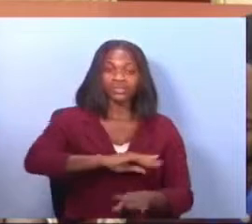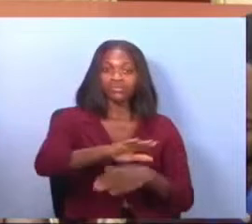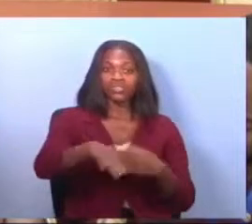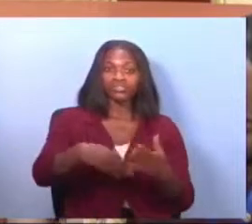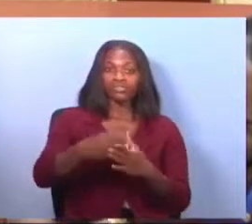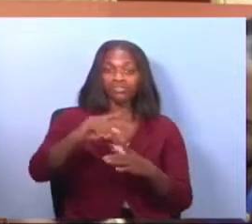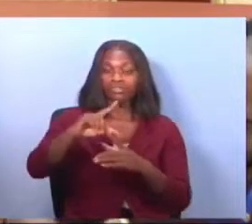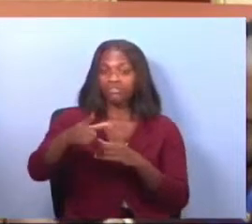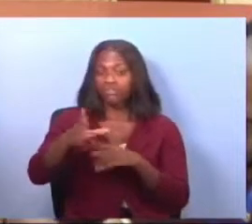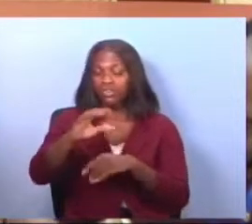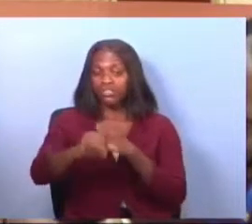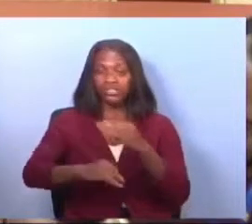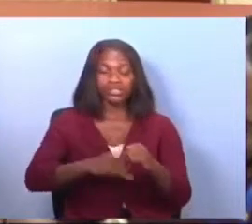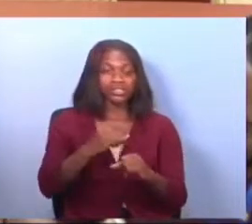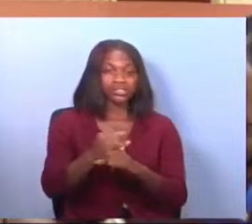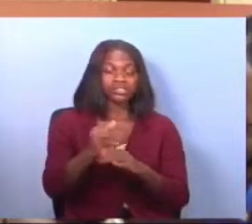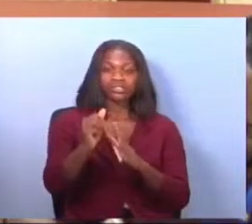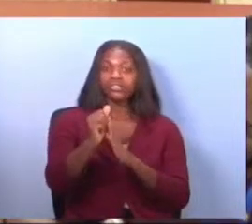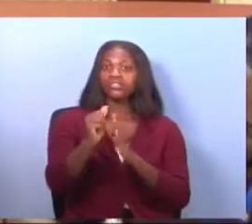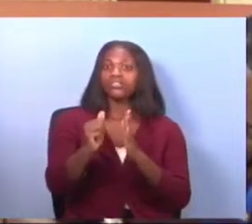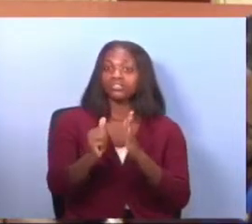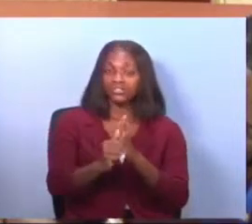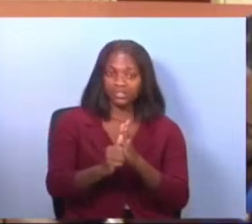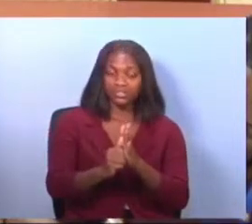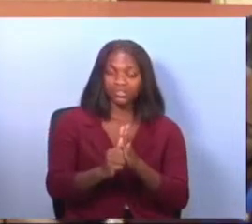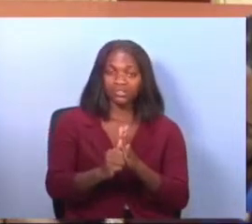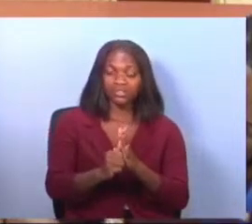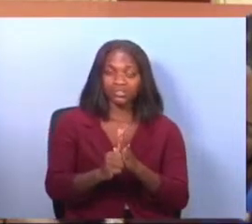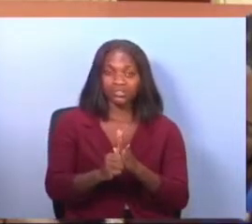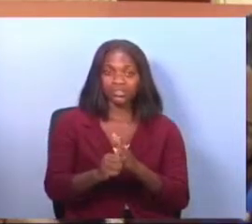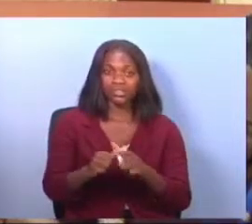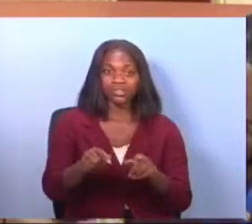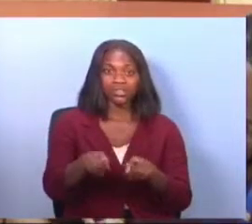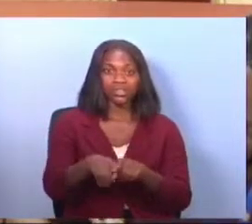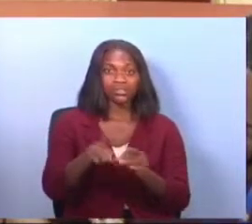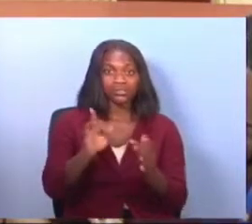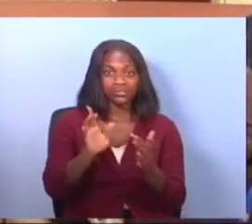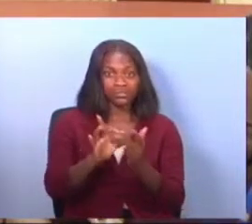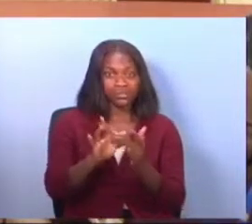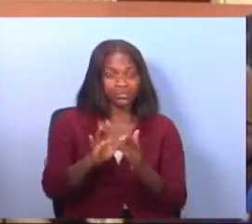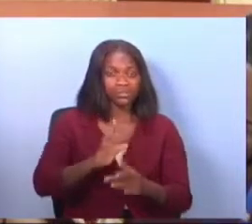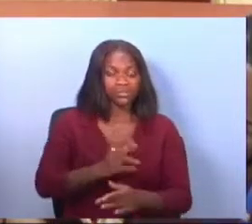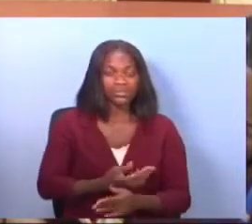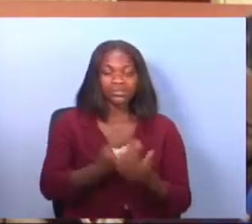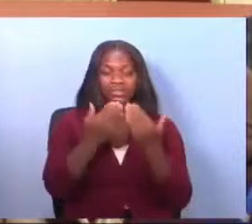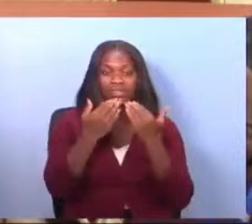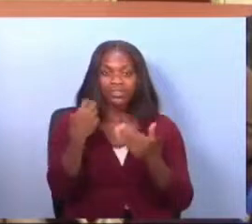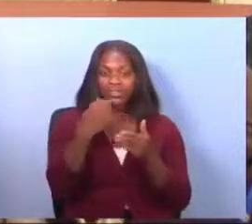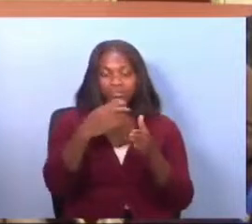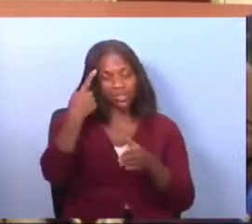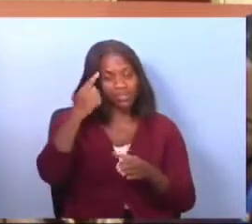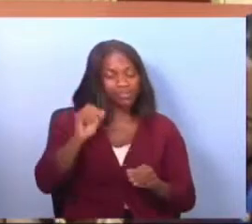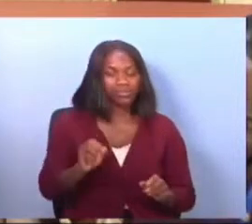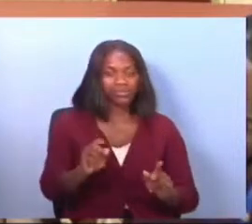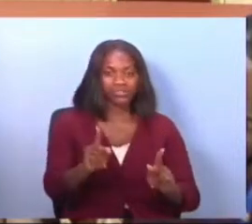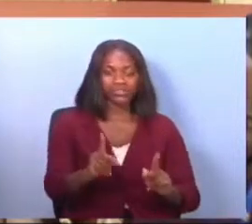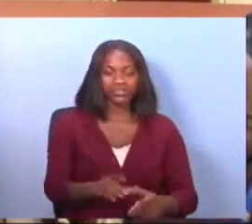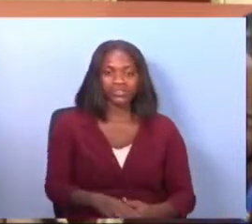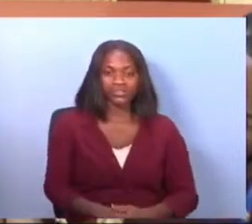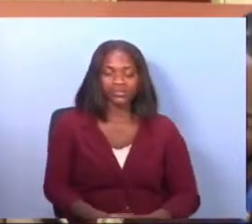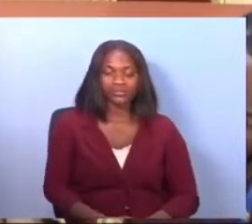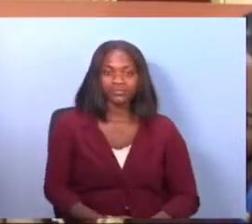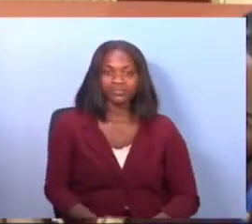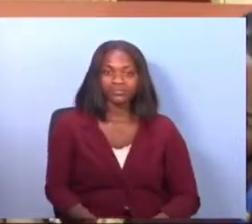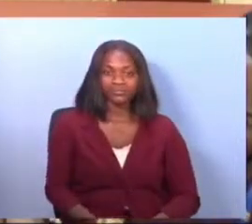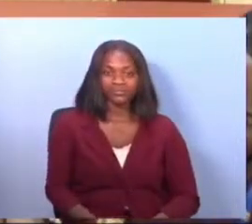and international agencies are continually engaged with us. Speaker, thank you for the opportunity. I'm